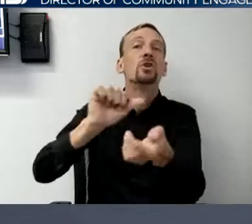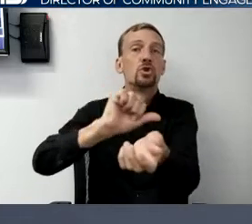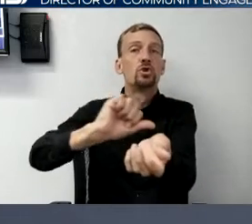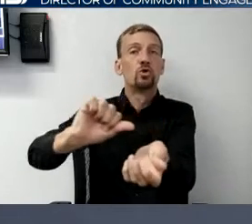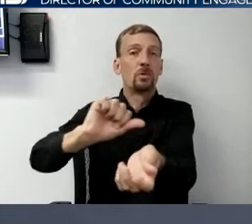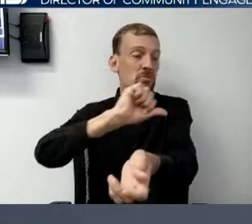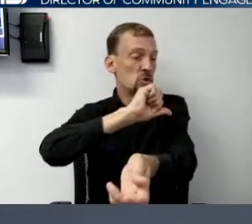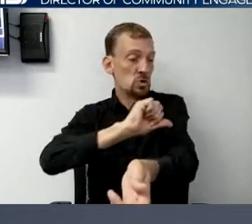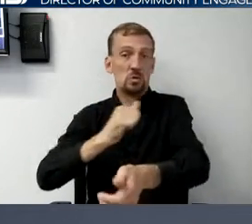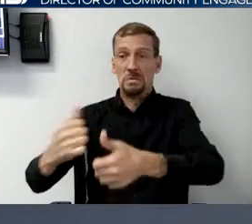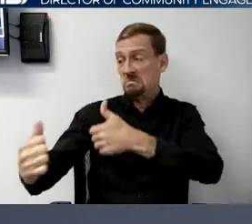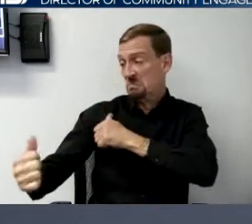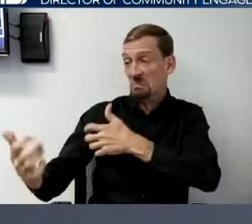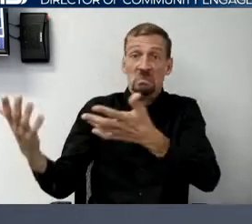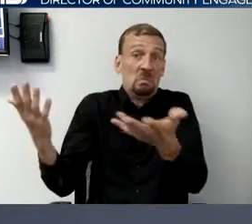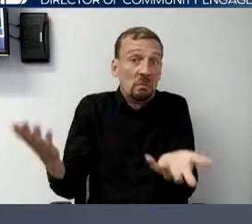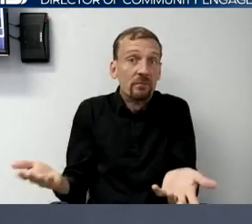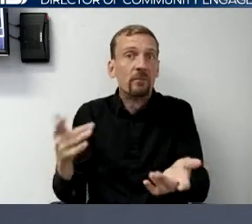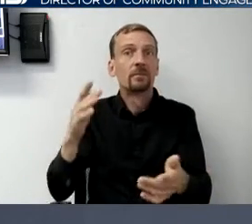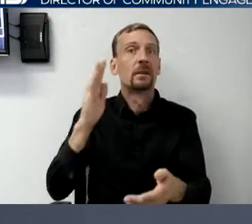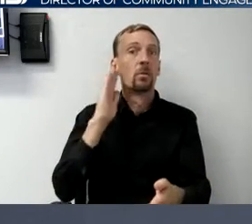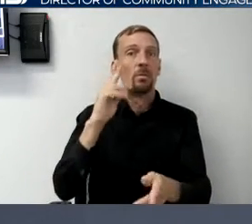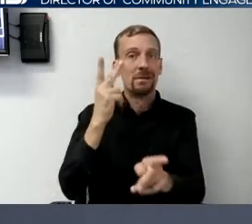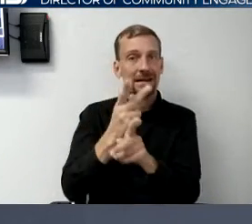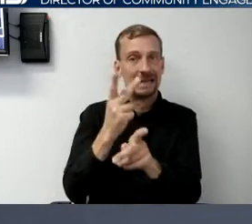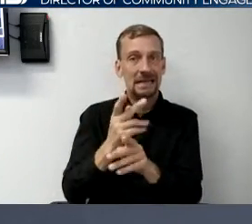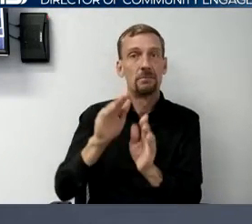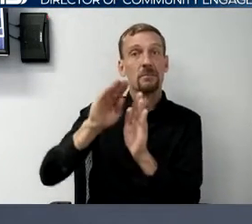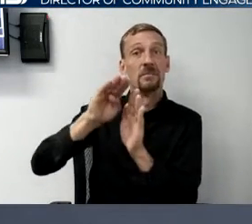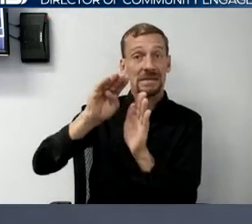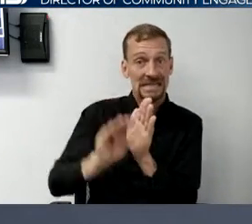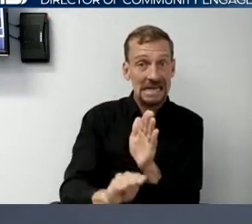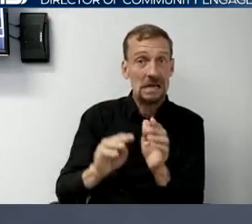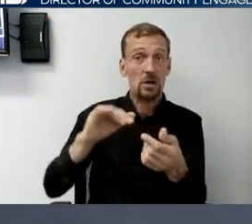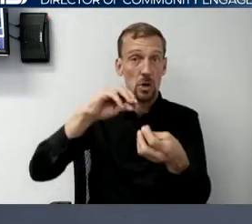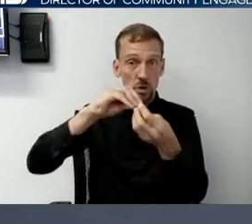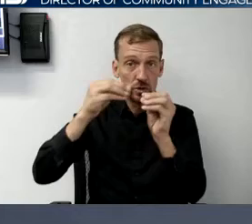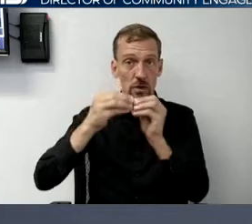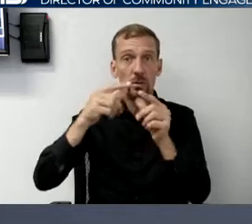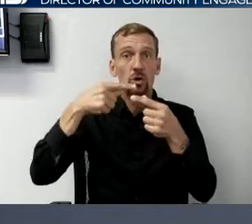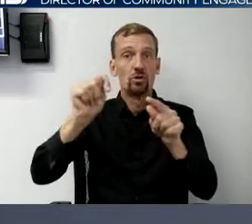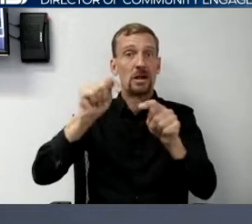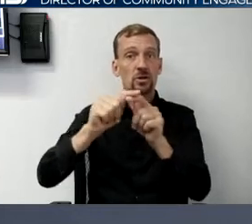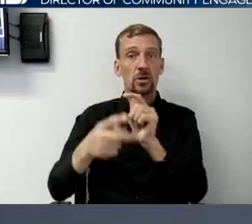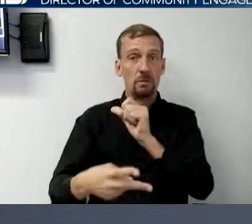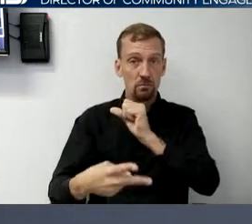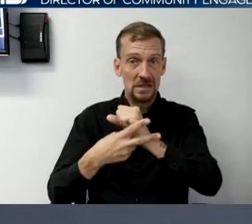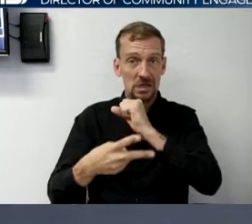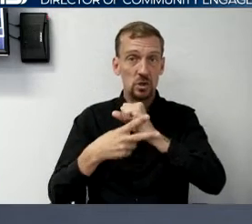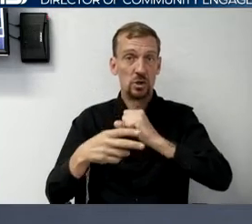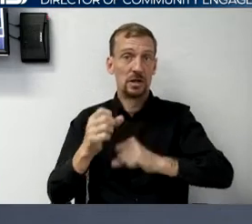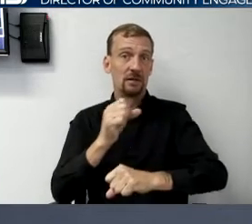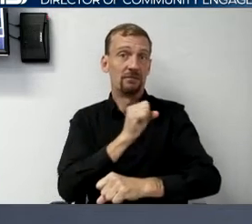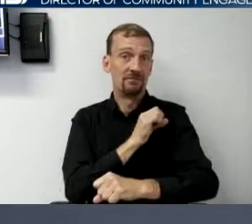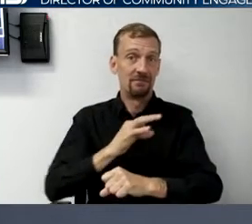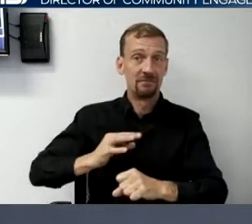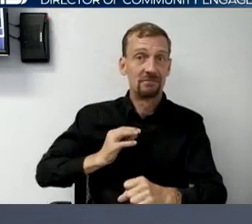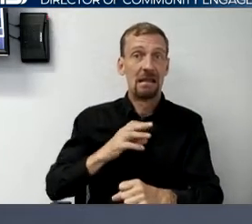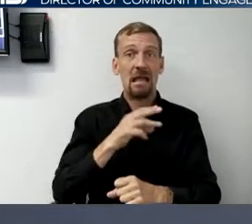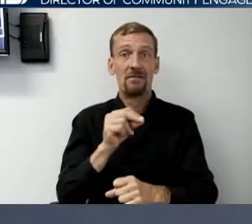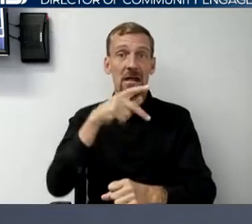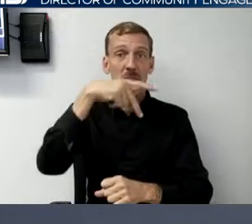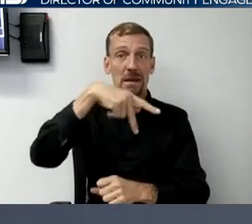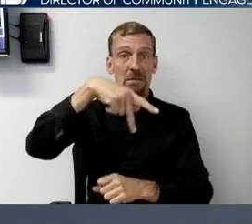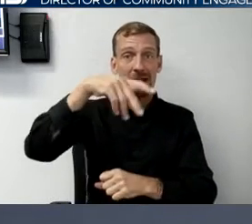continued to keep that kind of down as we purposely try to preserve staff and PPE and